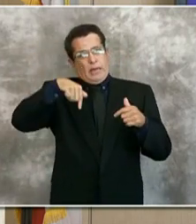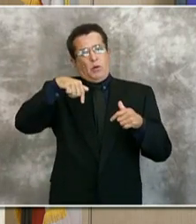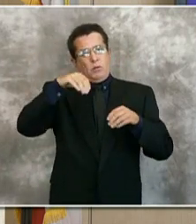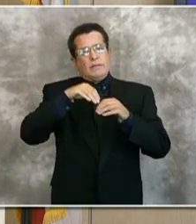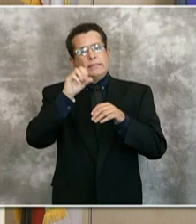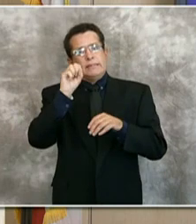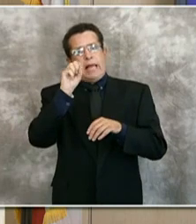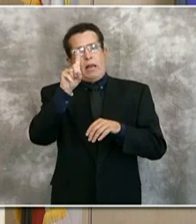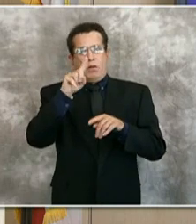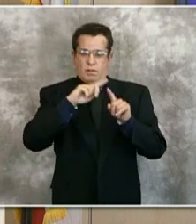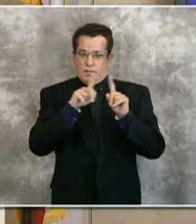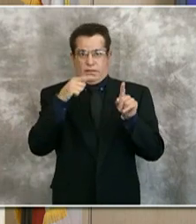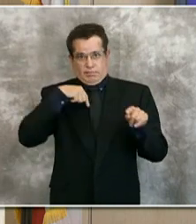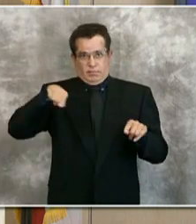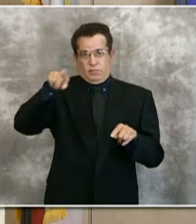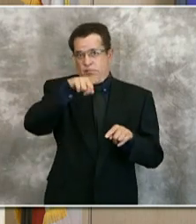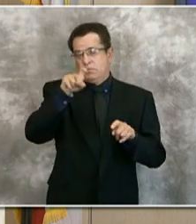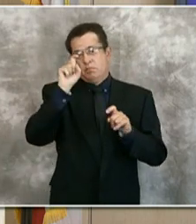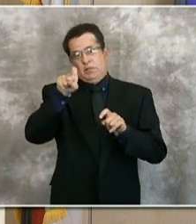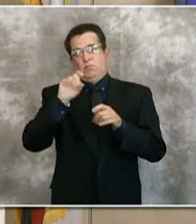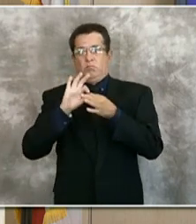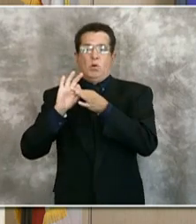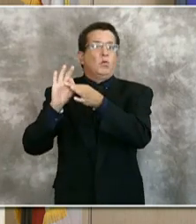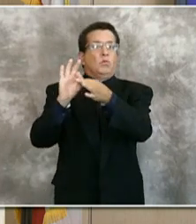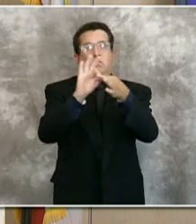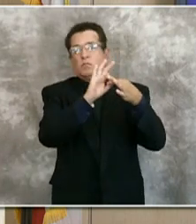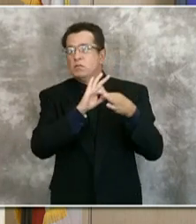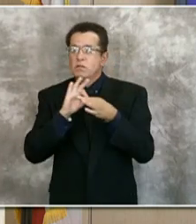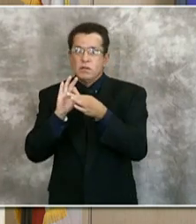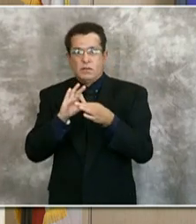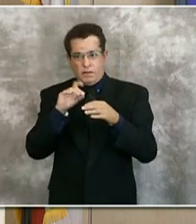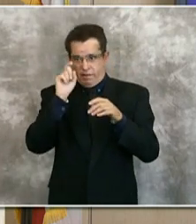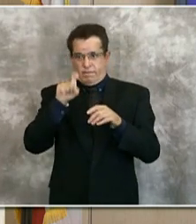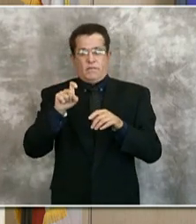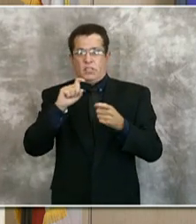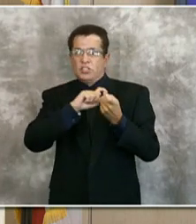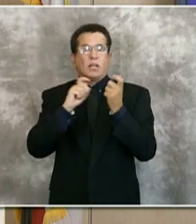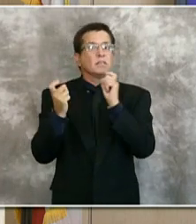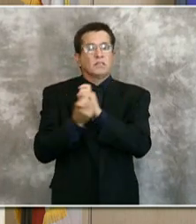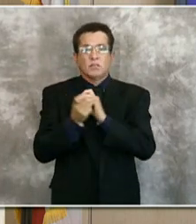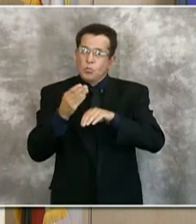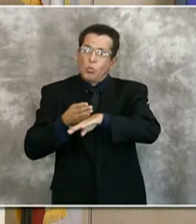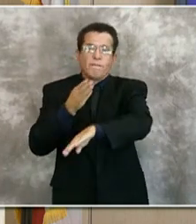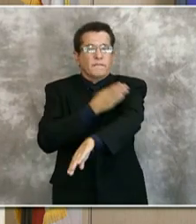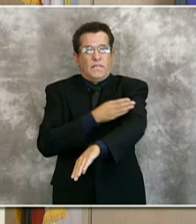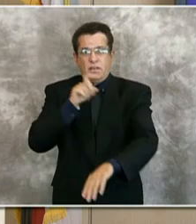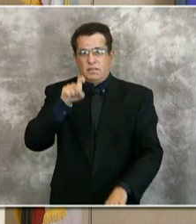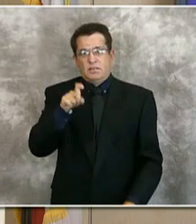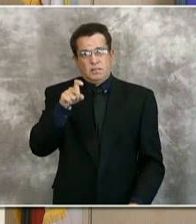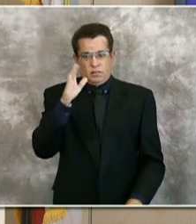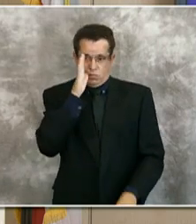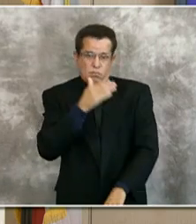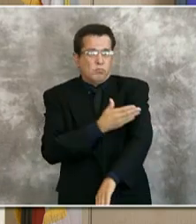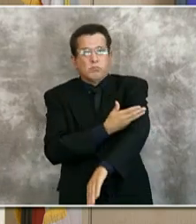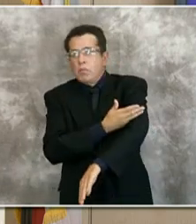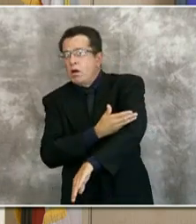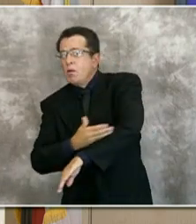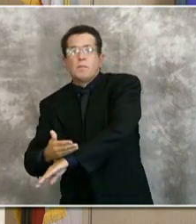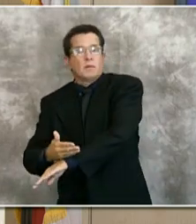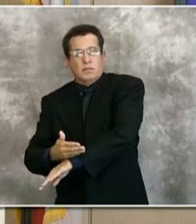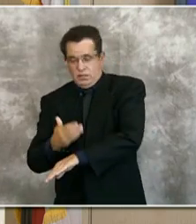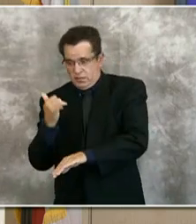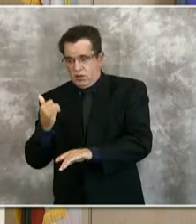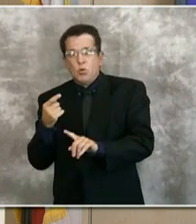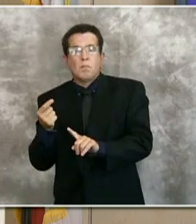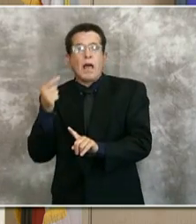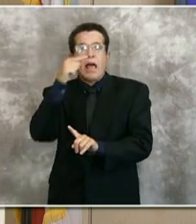unless we start turning things around soon, we run the risk of seeing our hard work wiped out and going